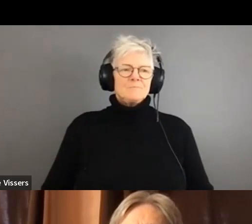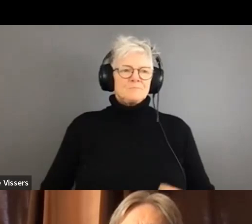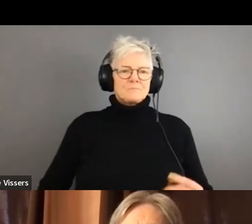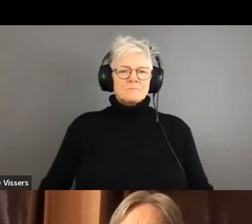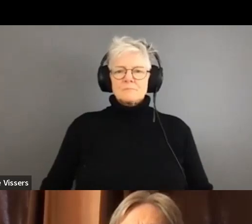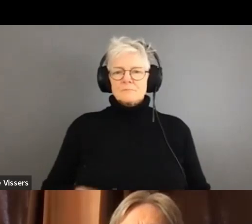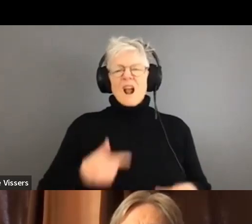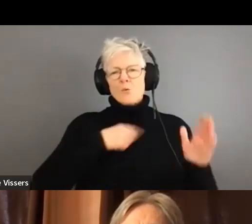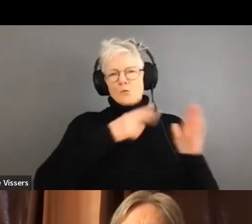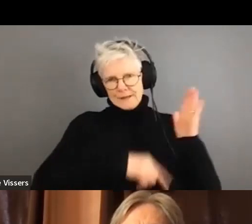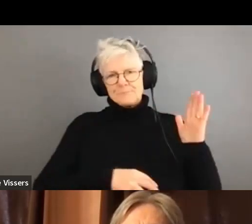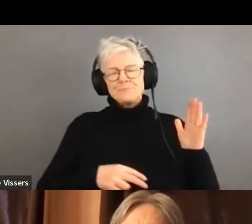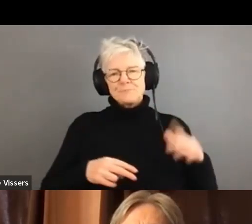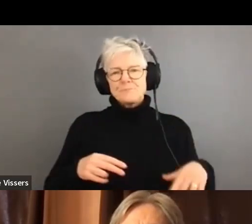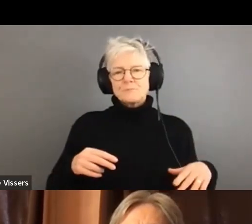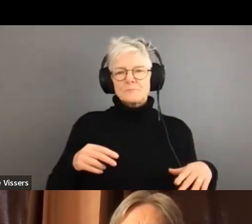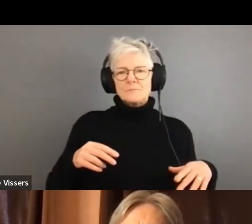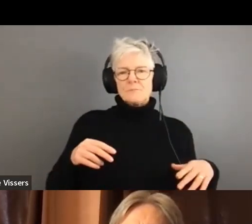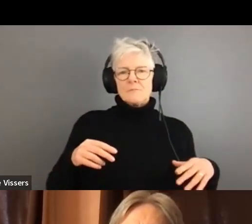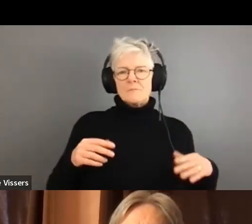I'll read it, and